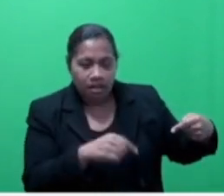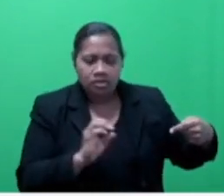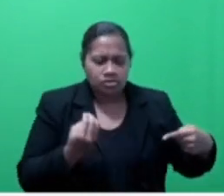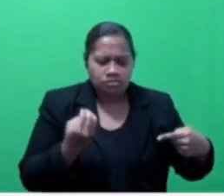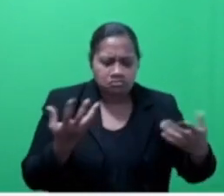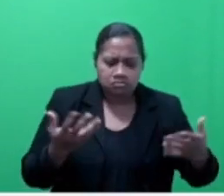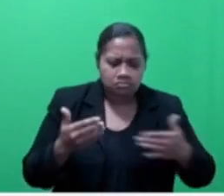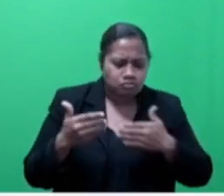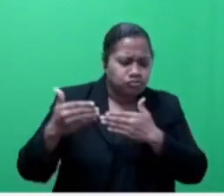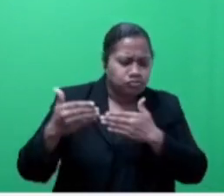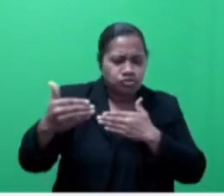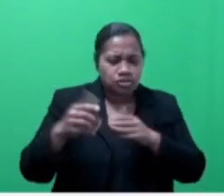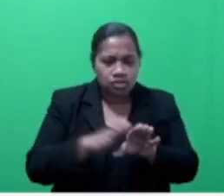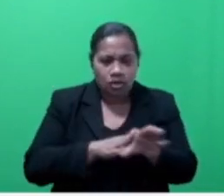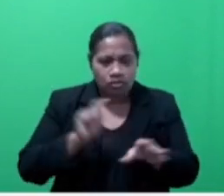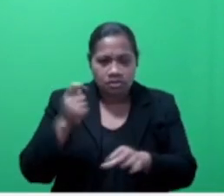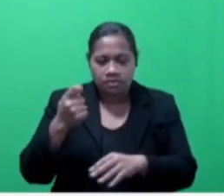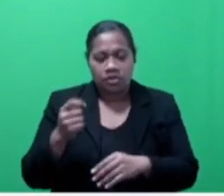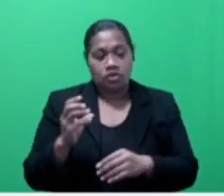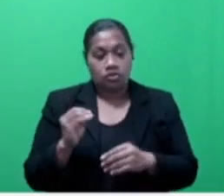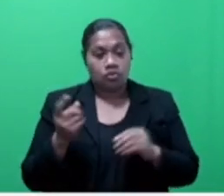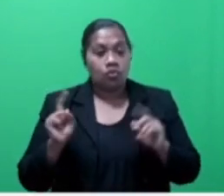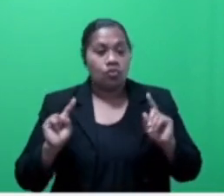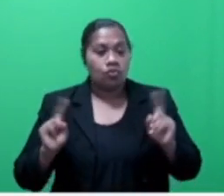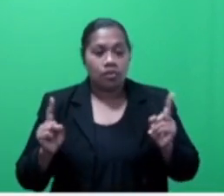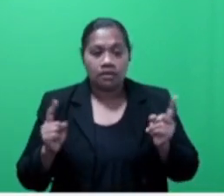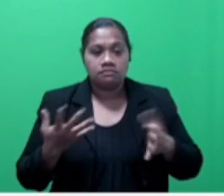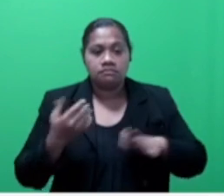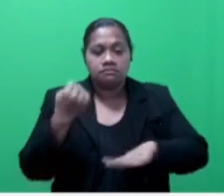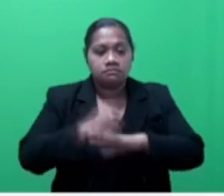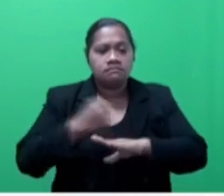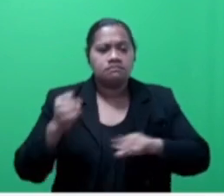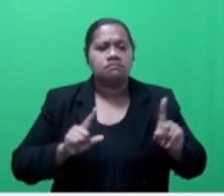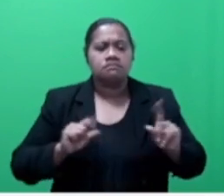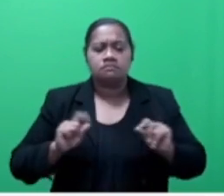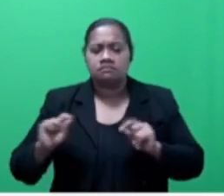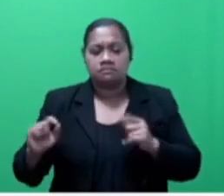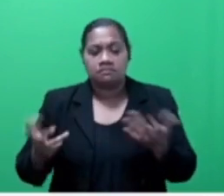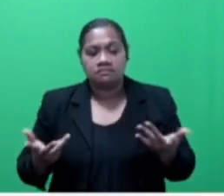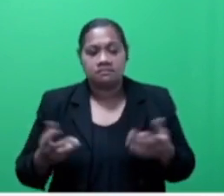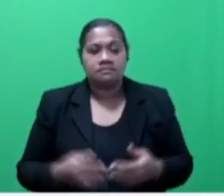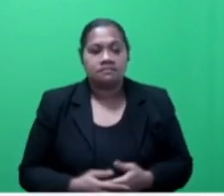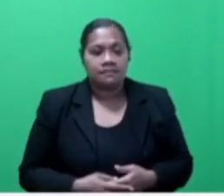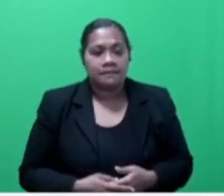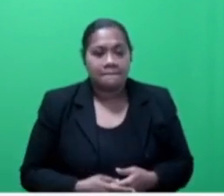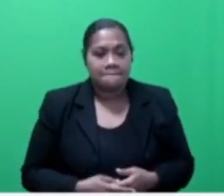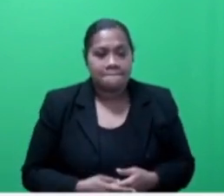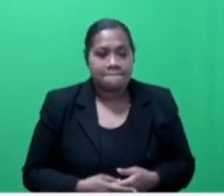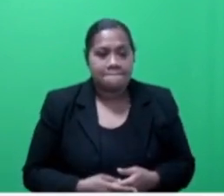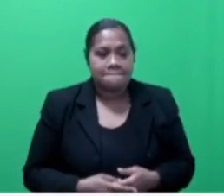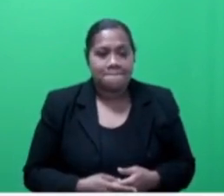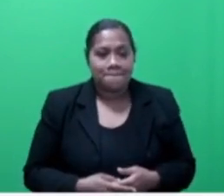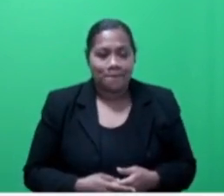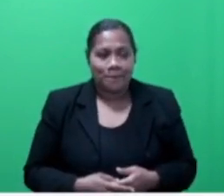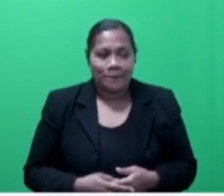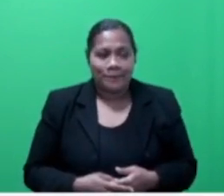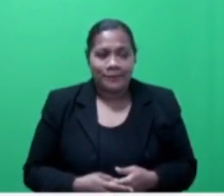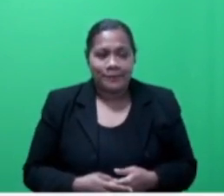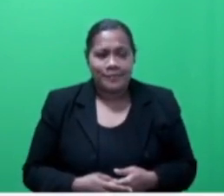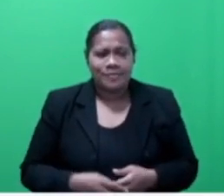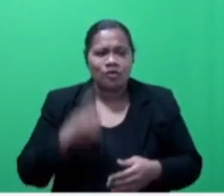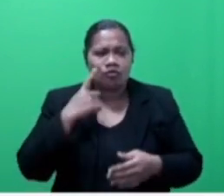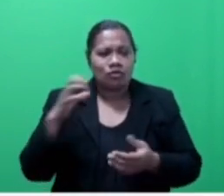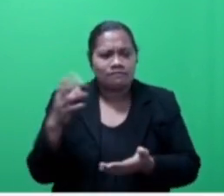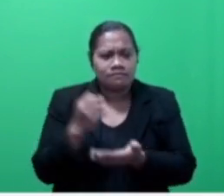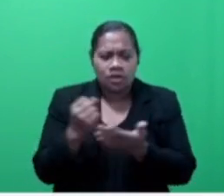Speaker, sir, what is the government doing about getting